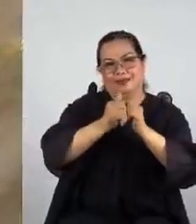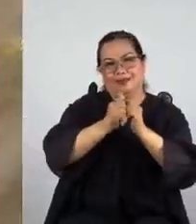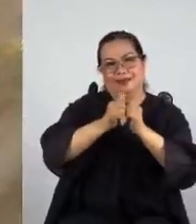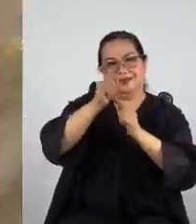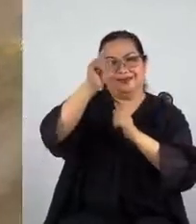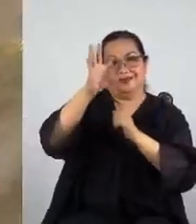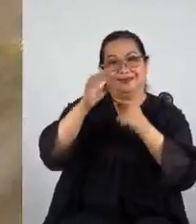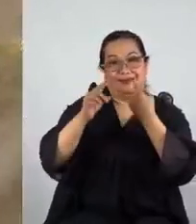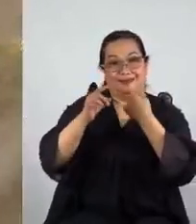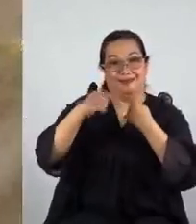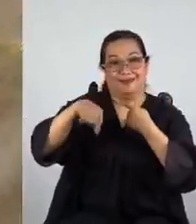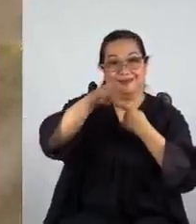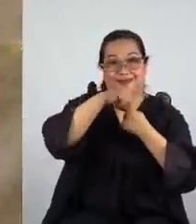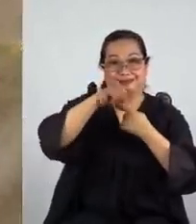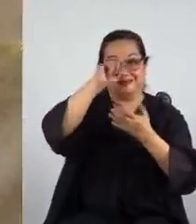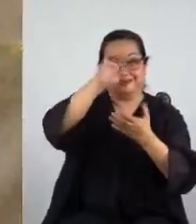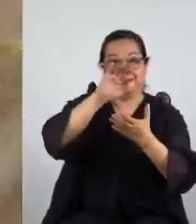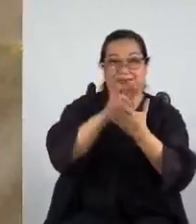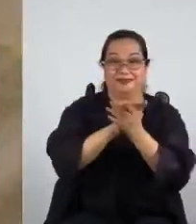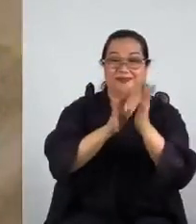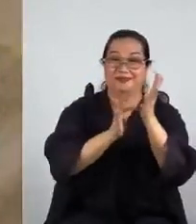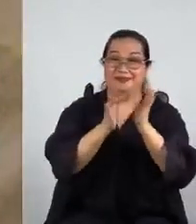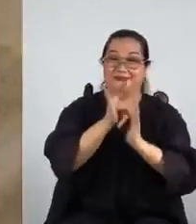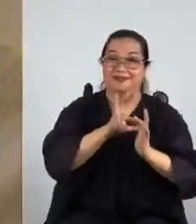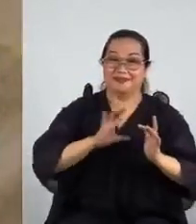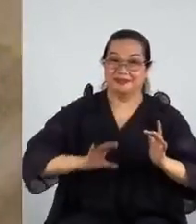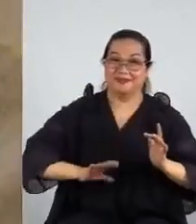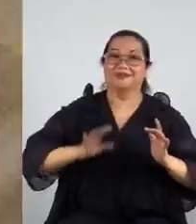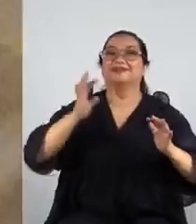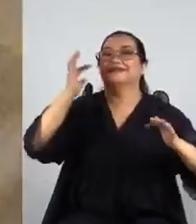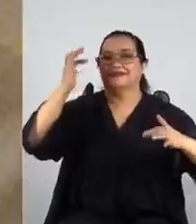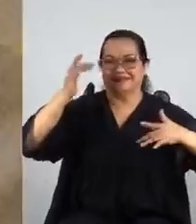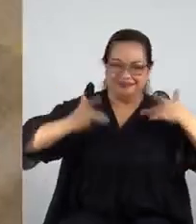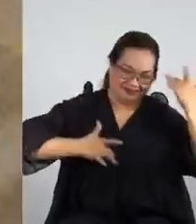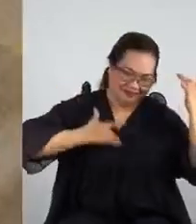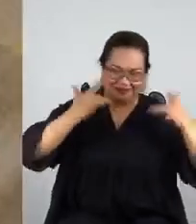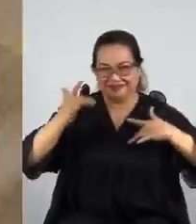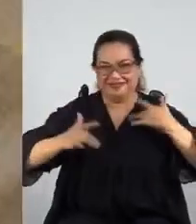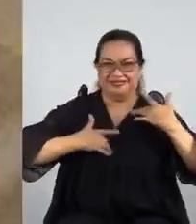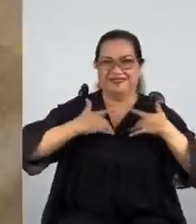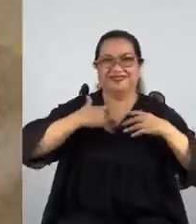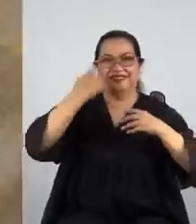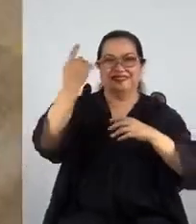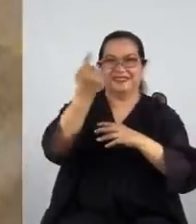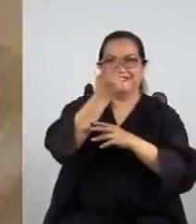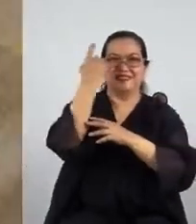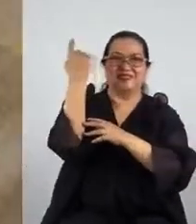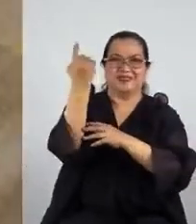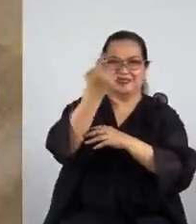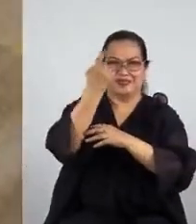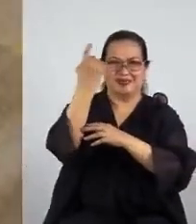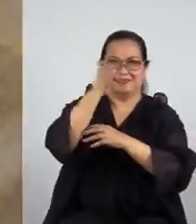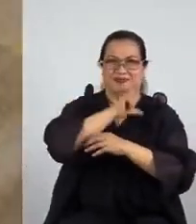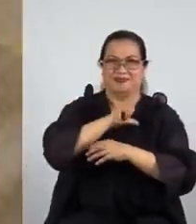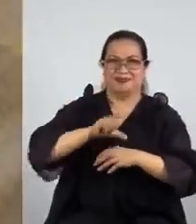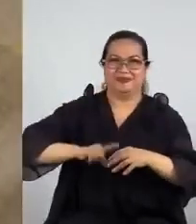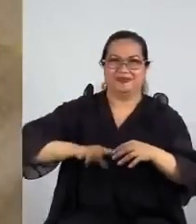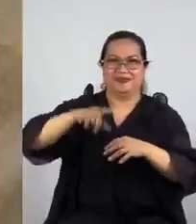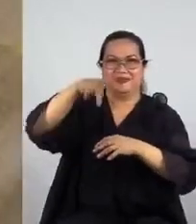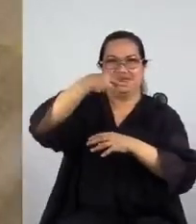We who believe in Christ can rejoice in the Lord always.